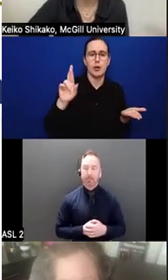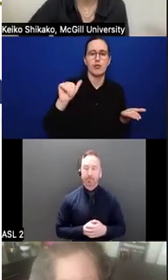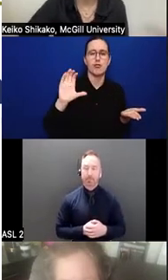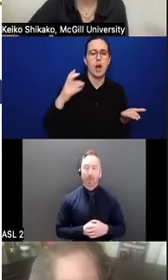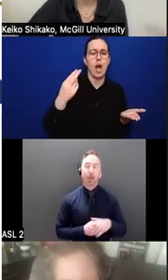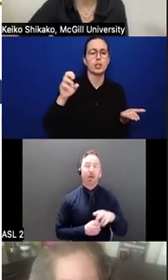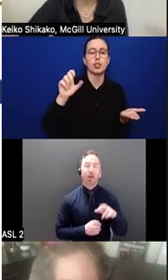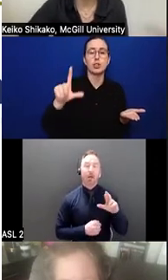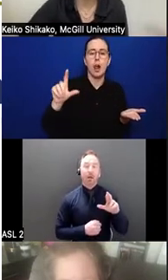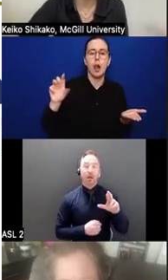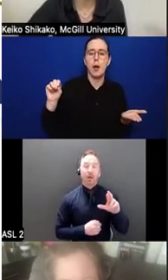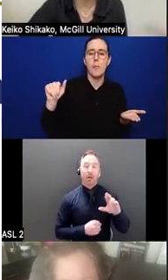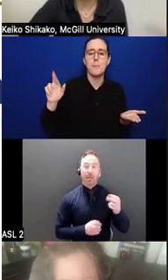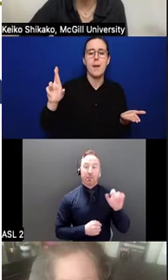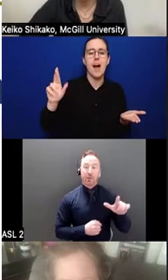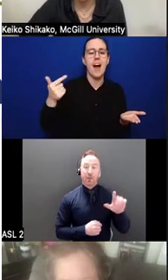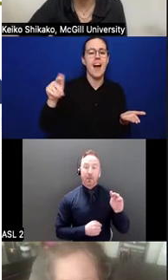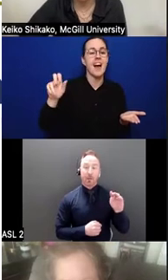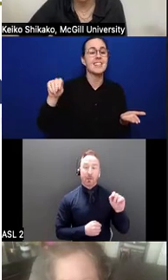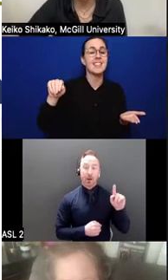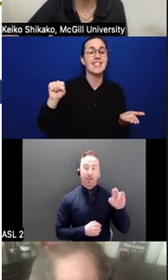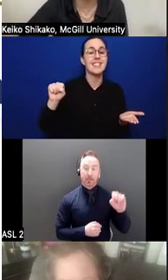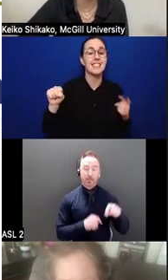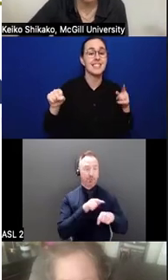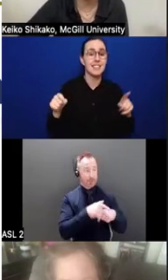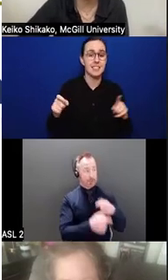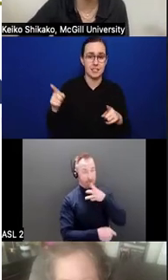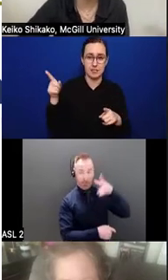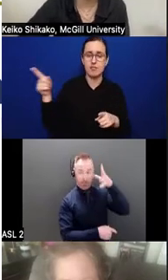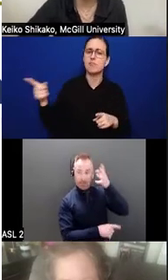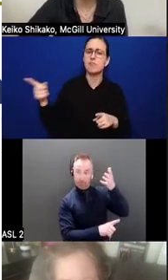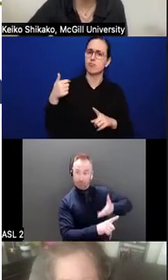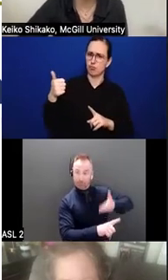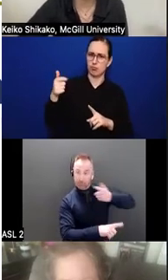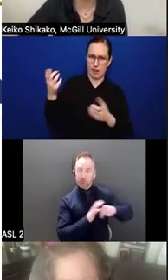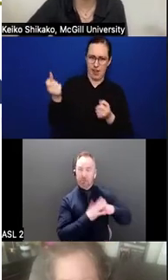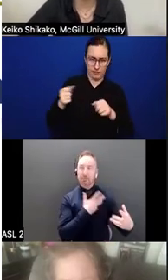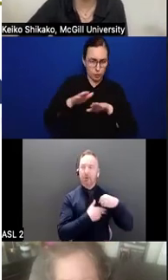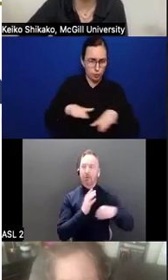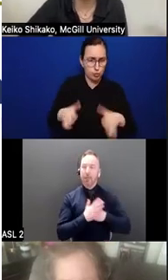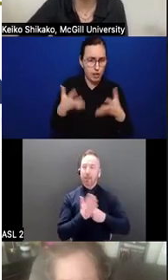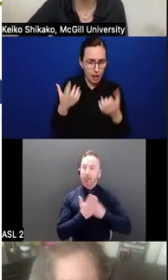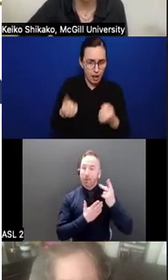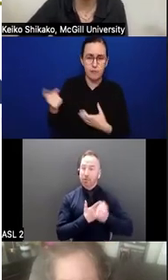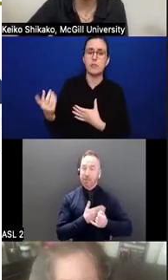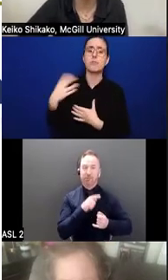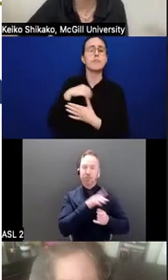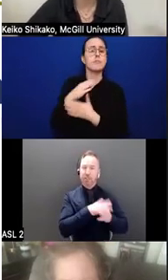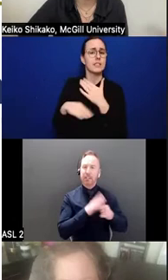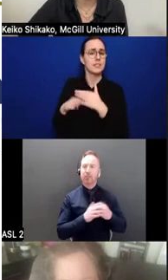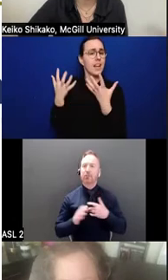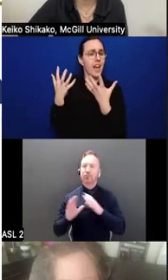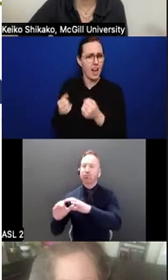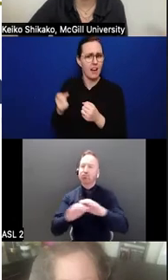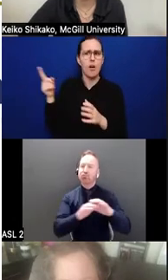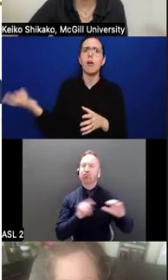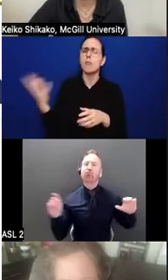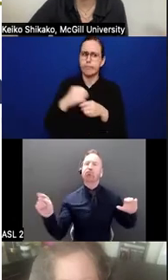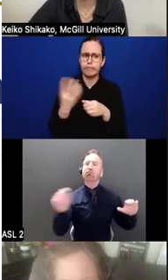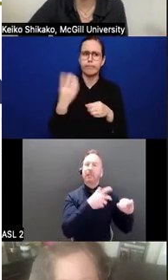herself, but who has participated in many of these projects as a stakeholder engagement strategies